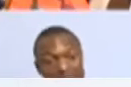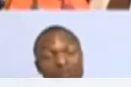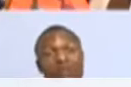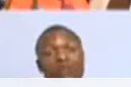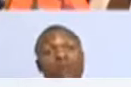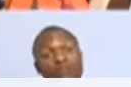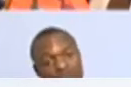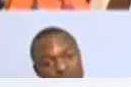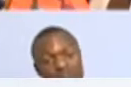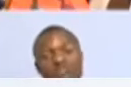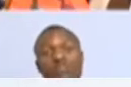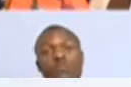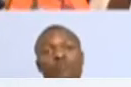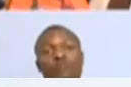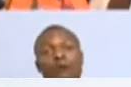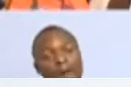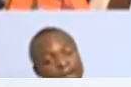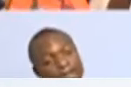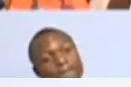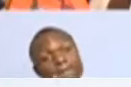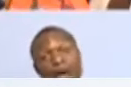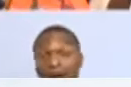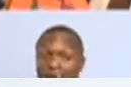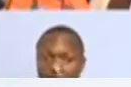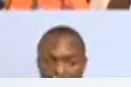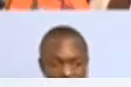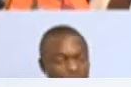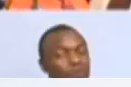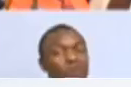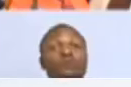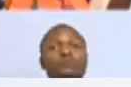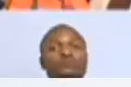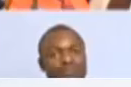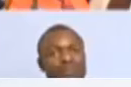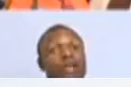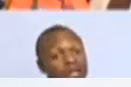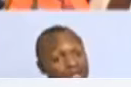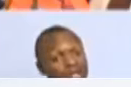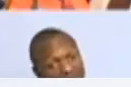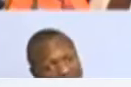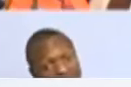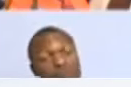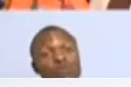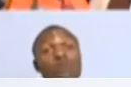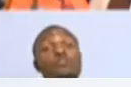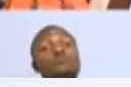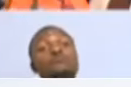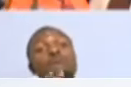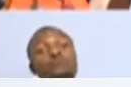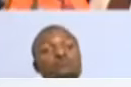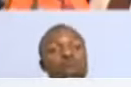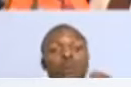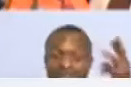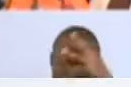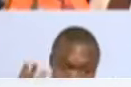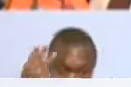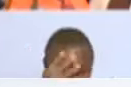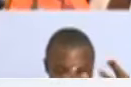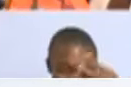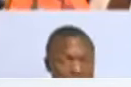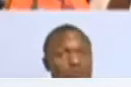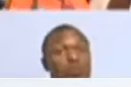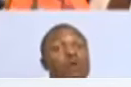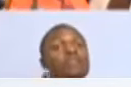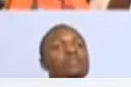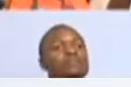freedom of expression. Our people, Madam Speaker, are now free to voice their concerns without fear